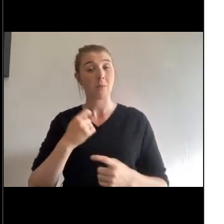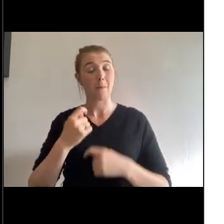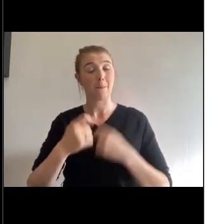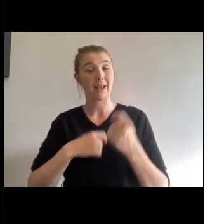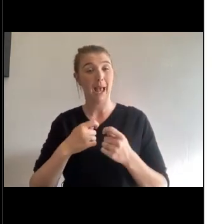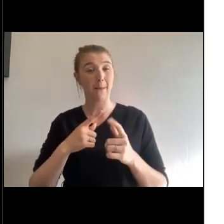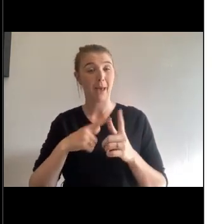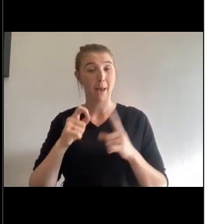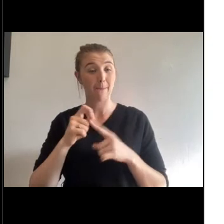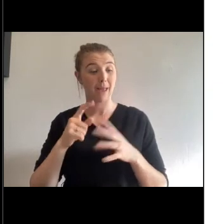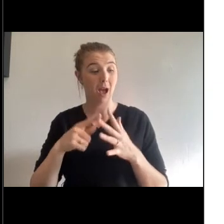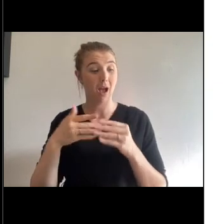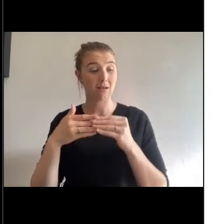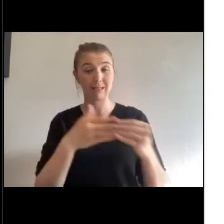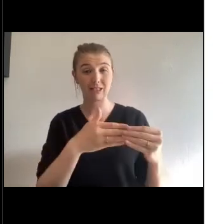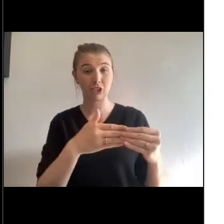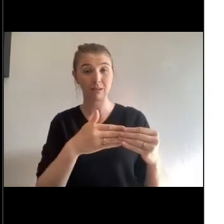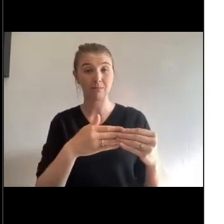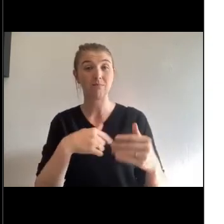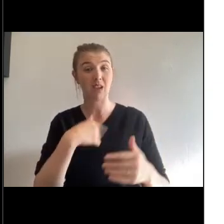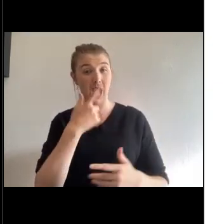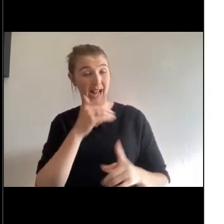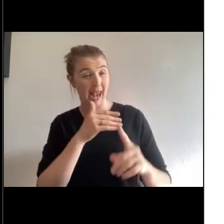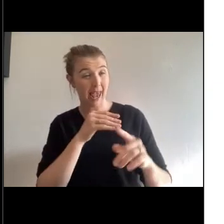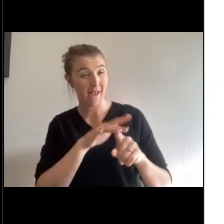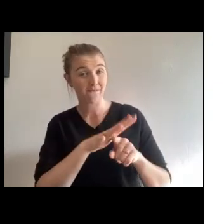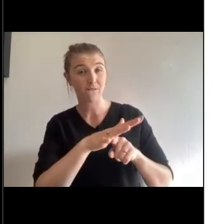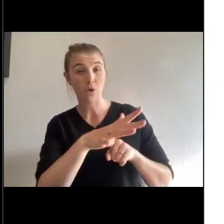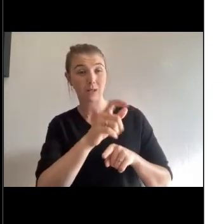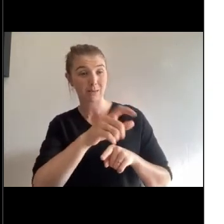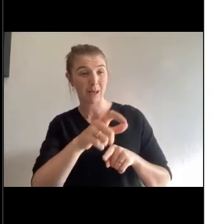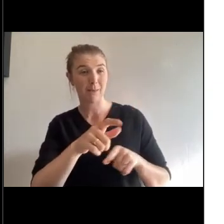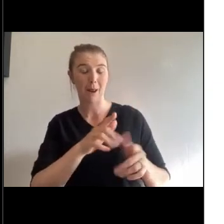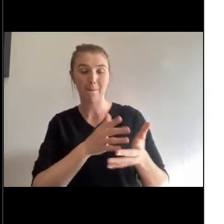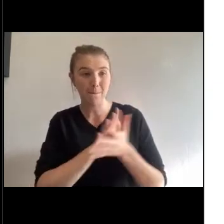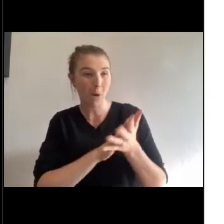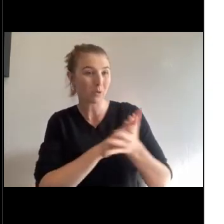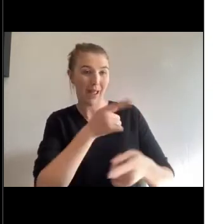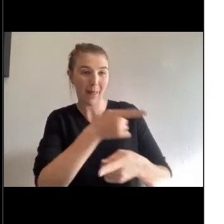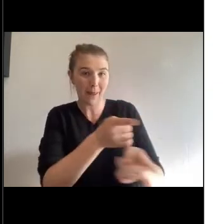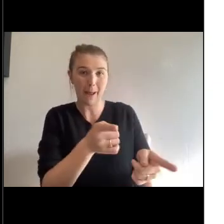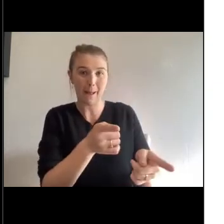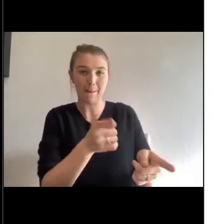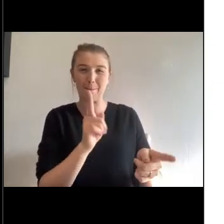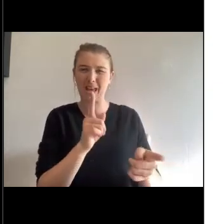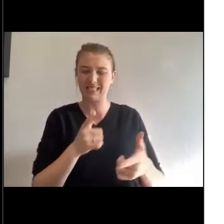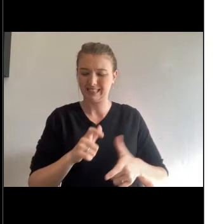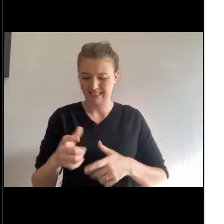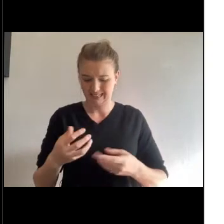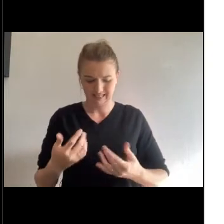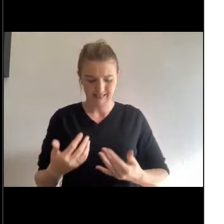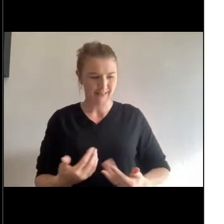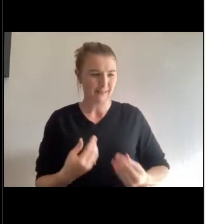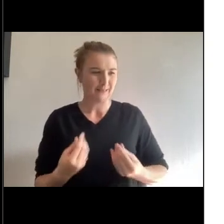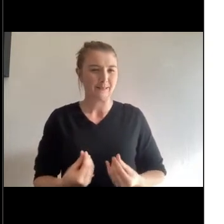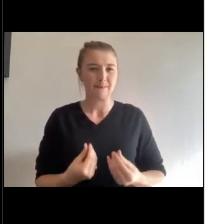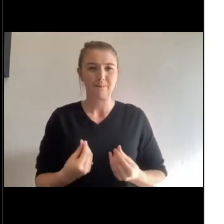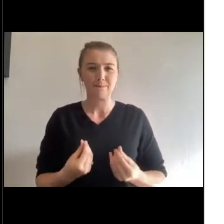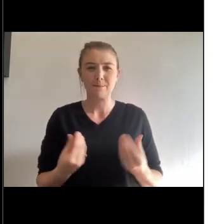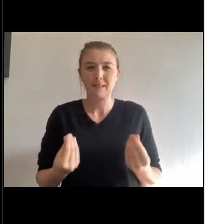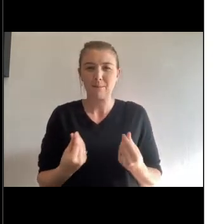motivate people within my team. But there was still something missing. I still felt like there was something missing from what